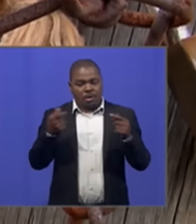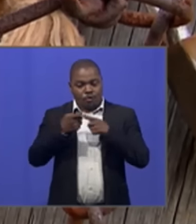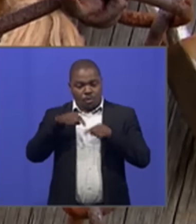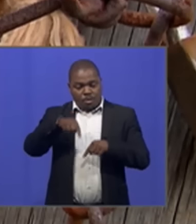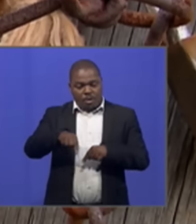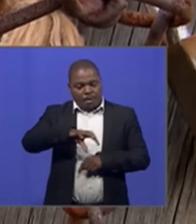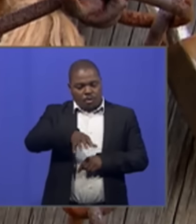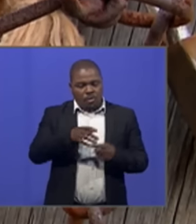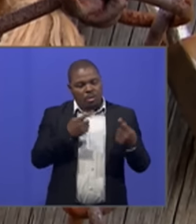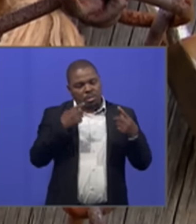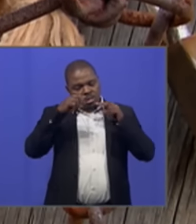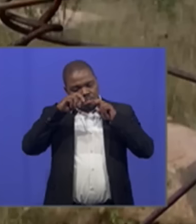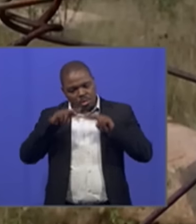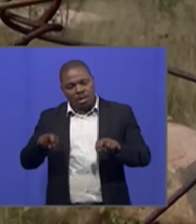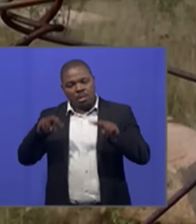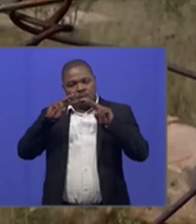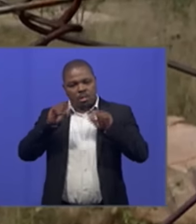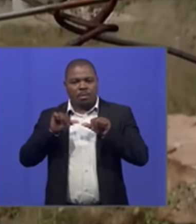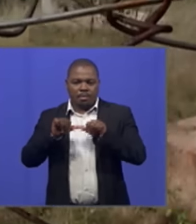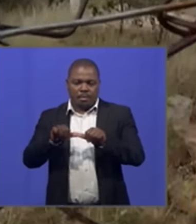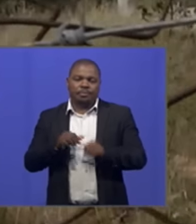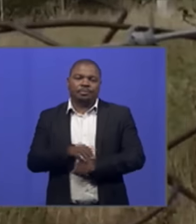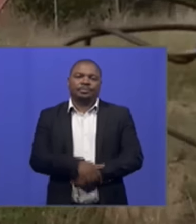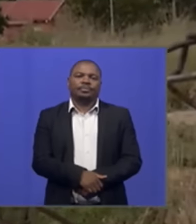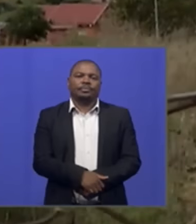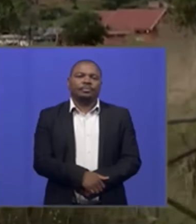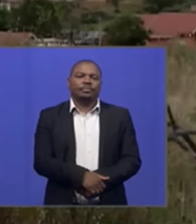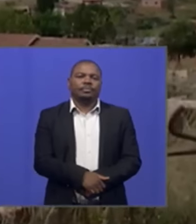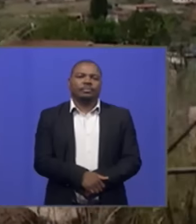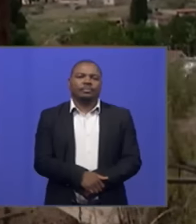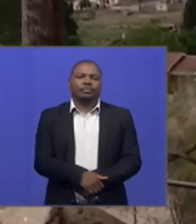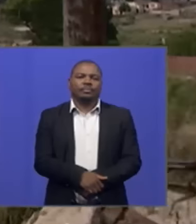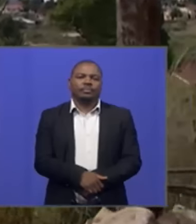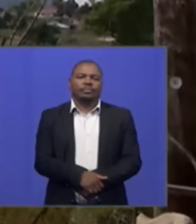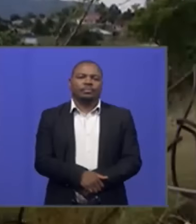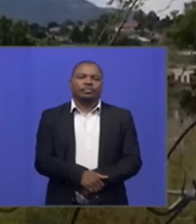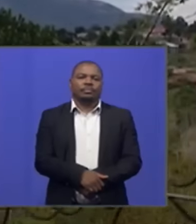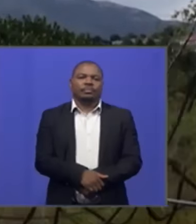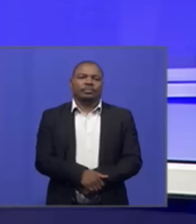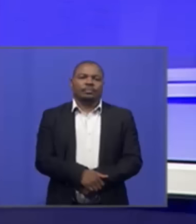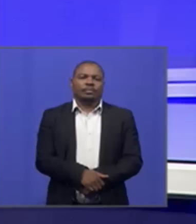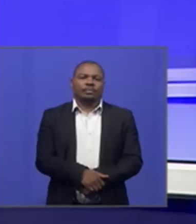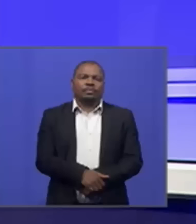ba boloditswe dipatlisiso ke Katlego wa dikgang tsa SABC Polokwane.